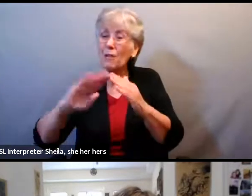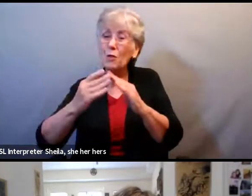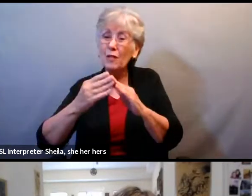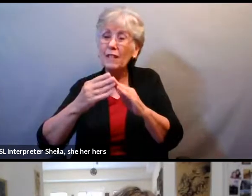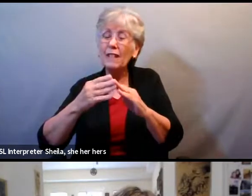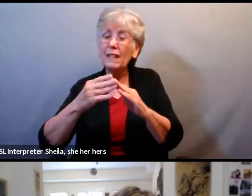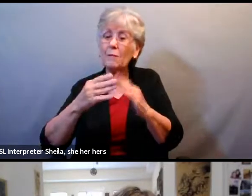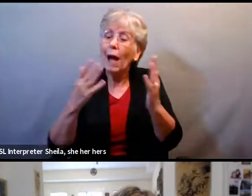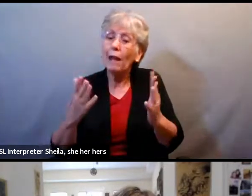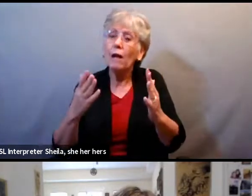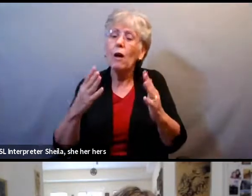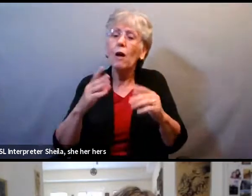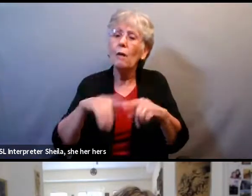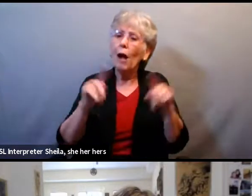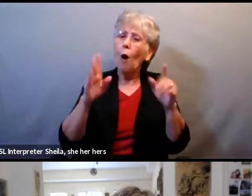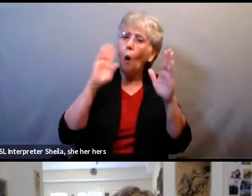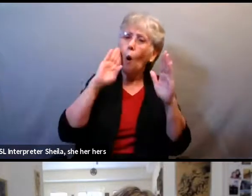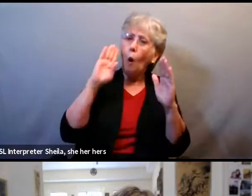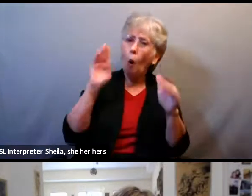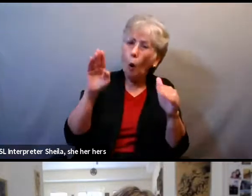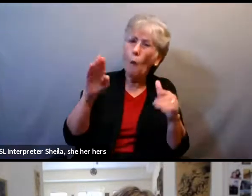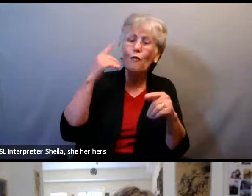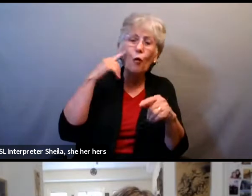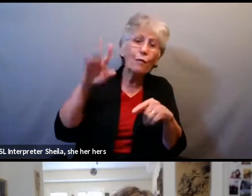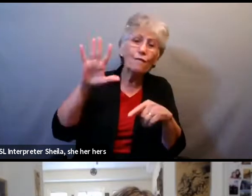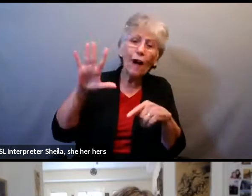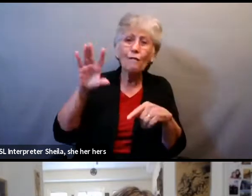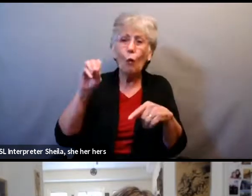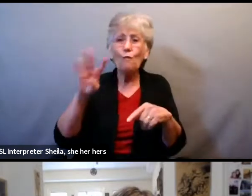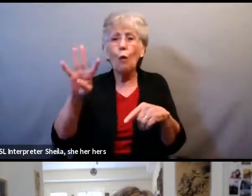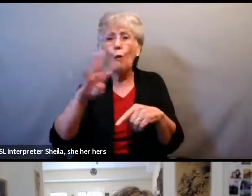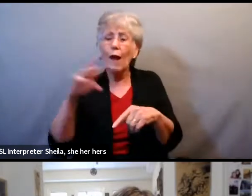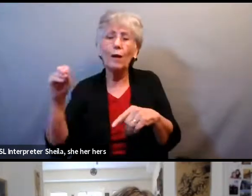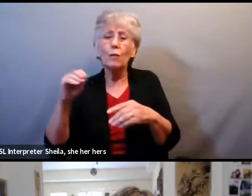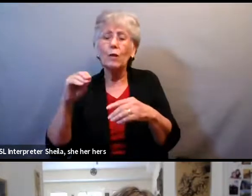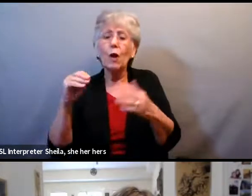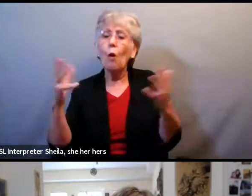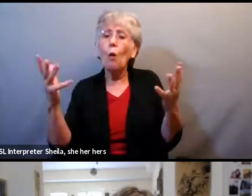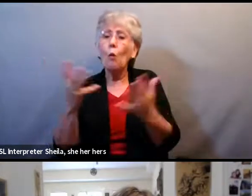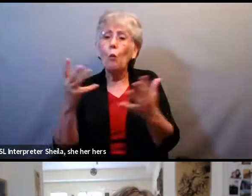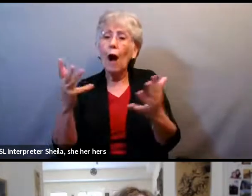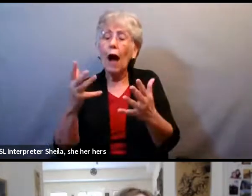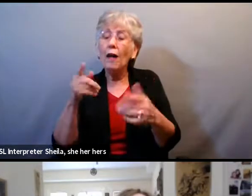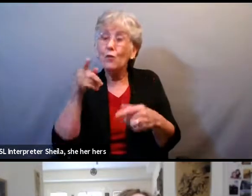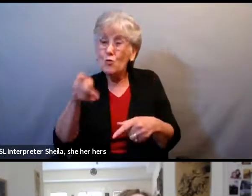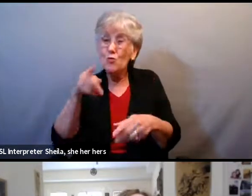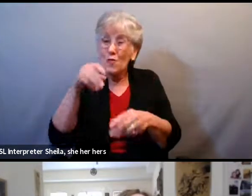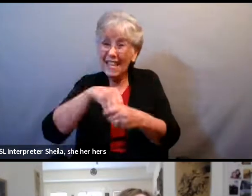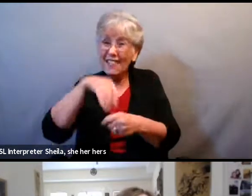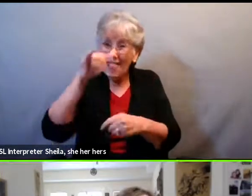for hope for the 504, and like what being in that building was like.